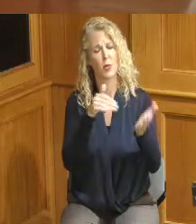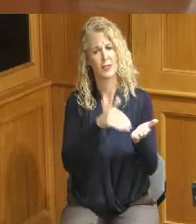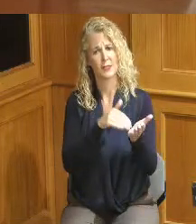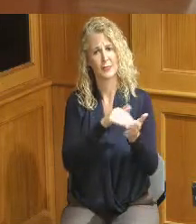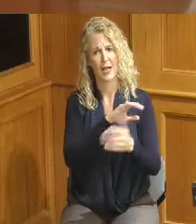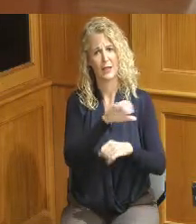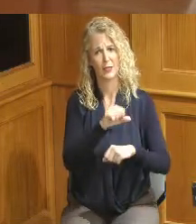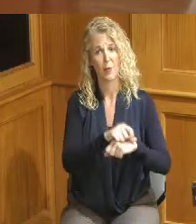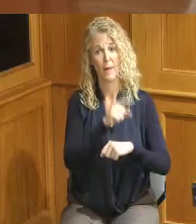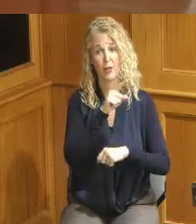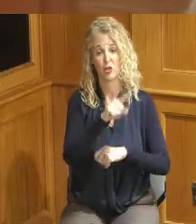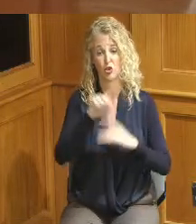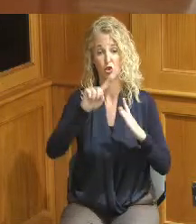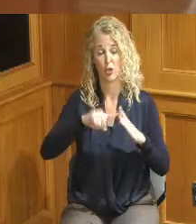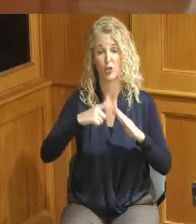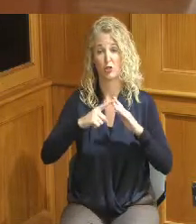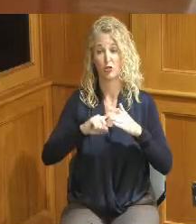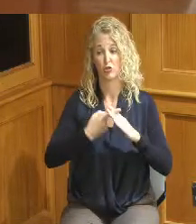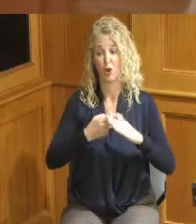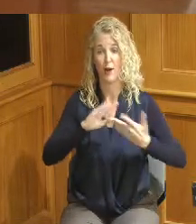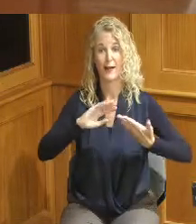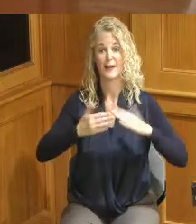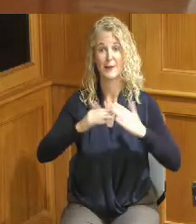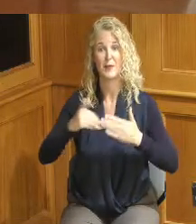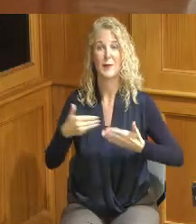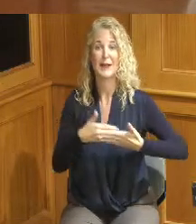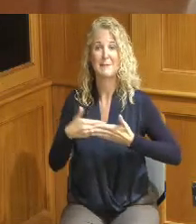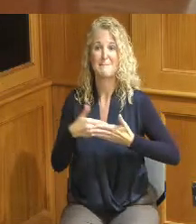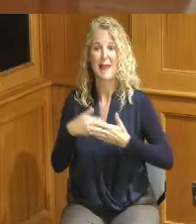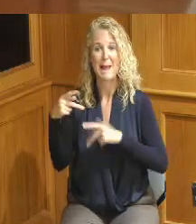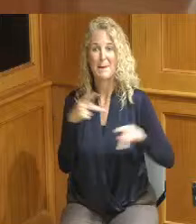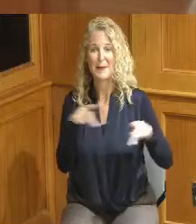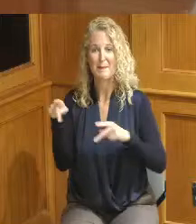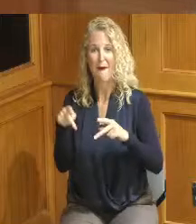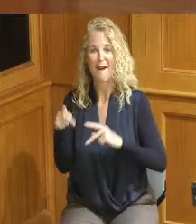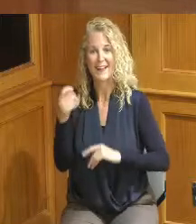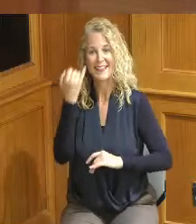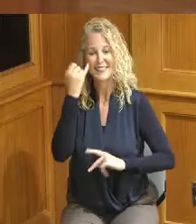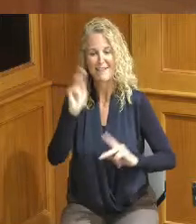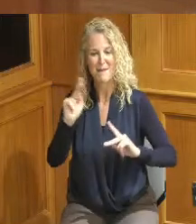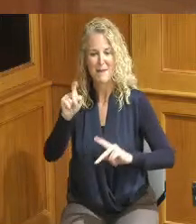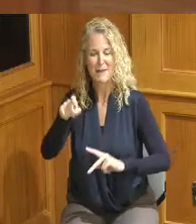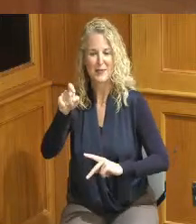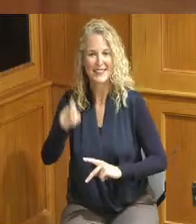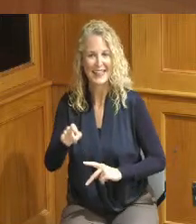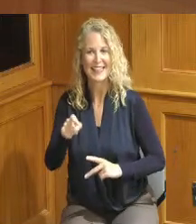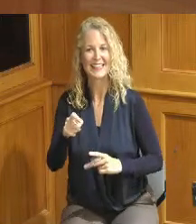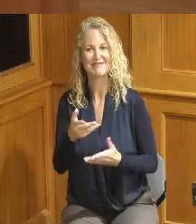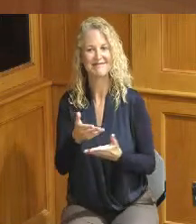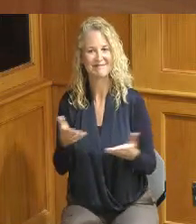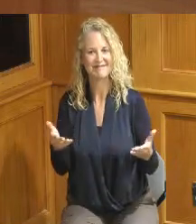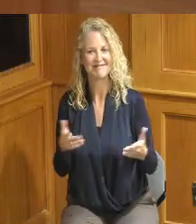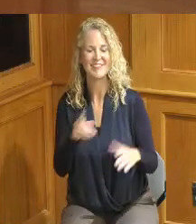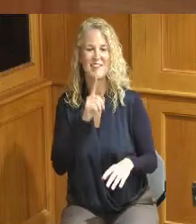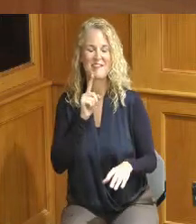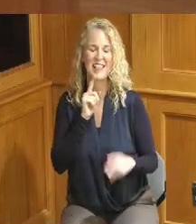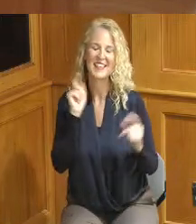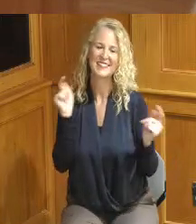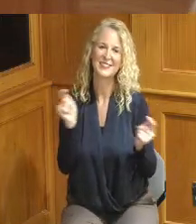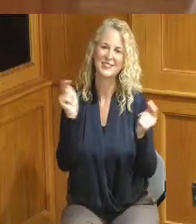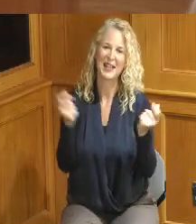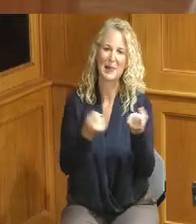has initiated community baby showers for moms in need, creating a joyful and supportive environment